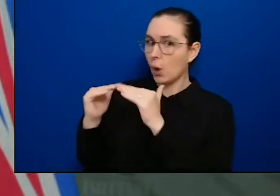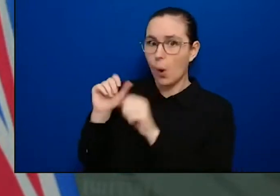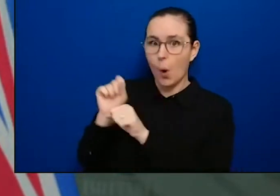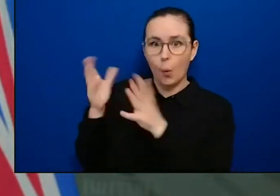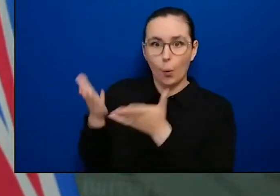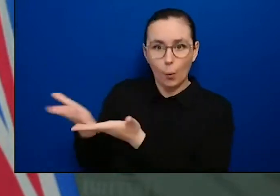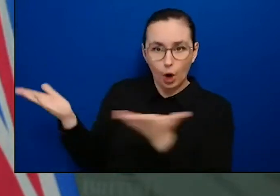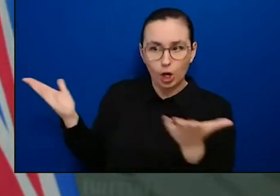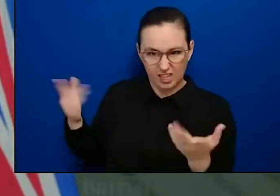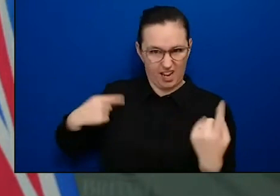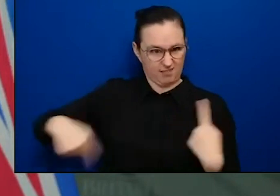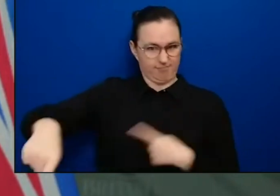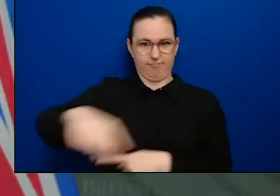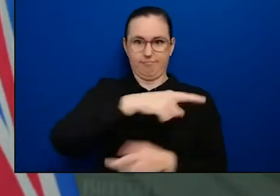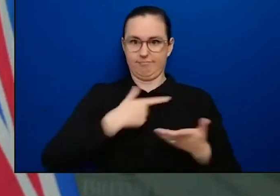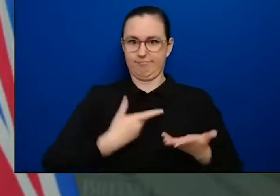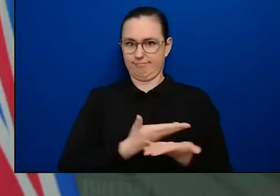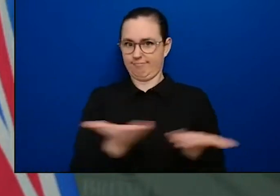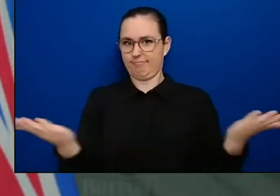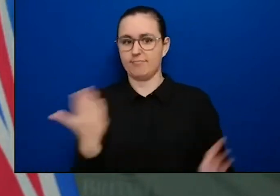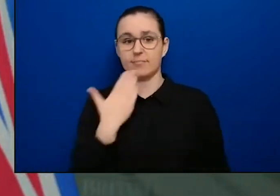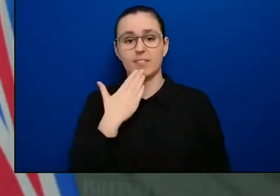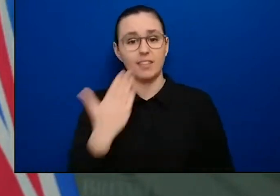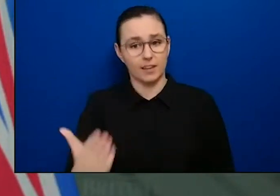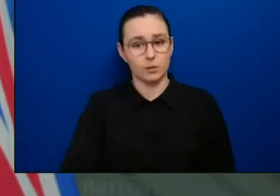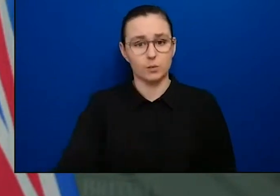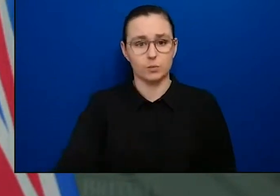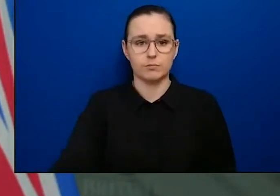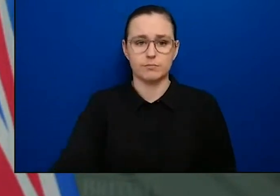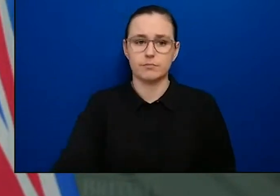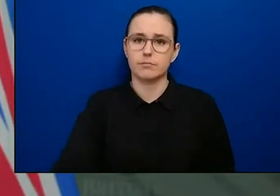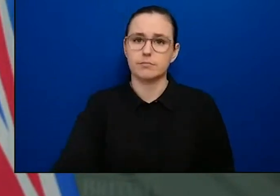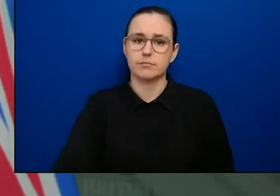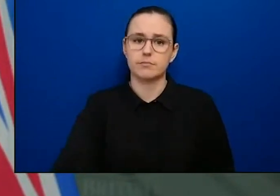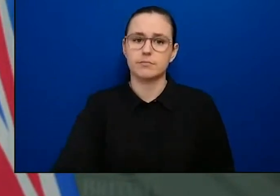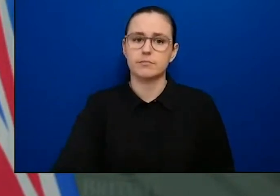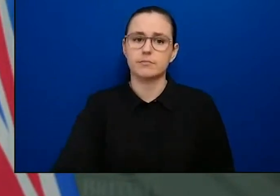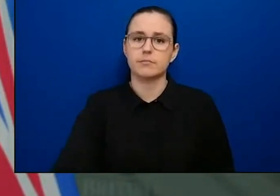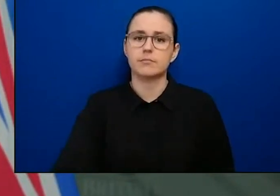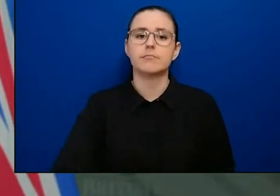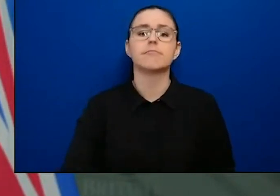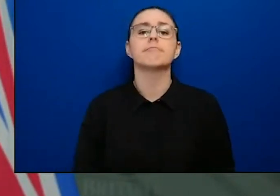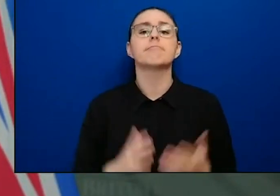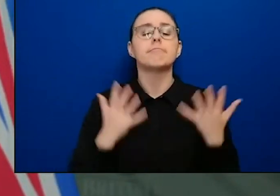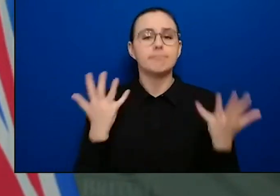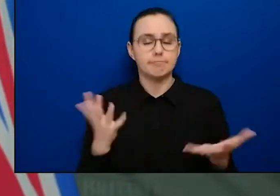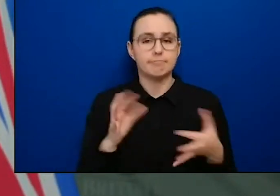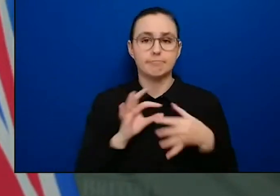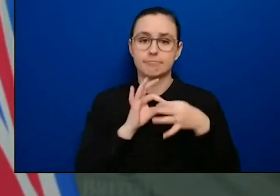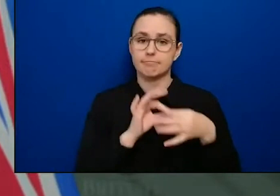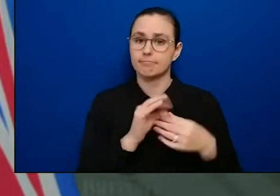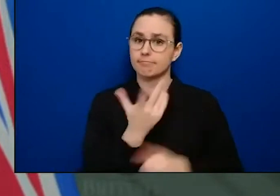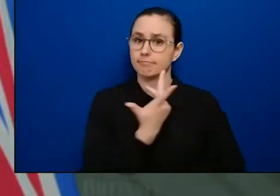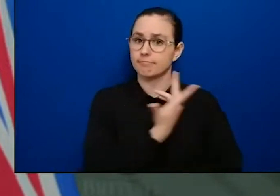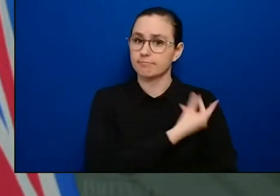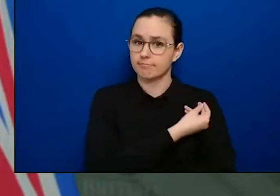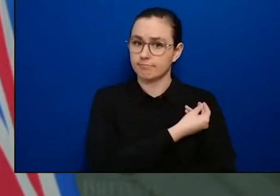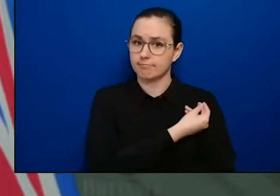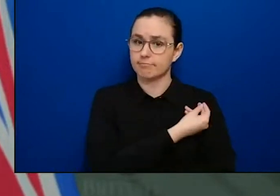from COVID-19. I also want to note with respect to vaccination that we're at